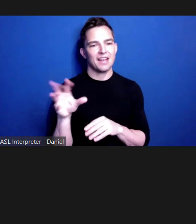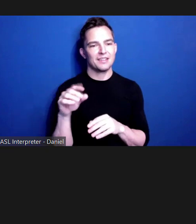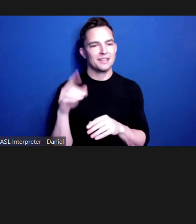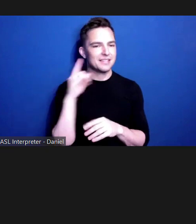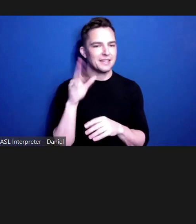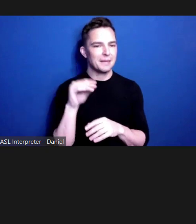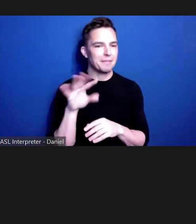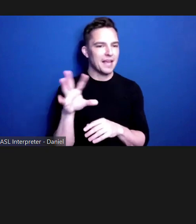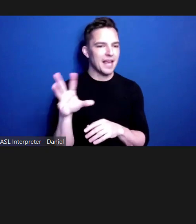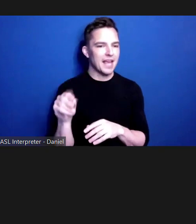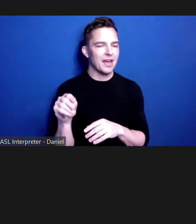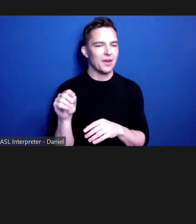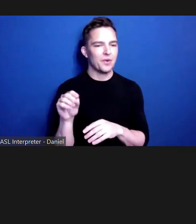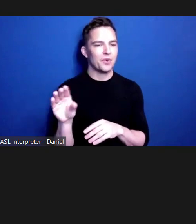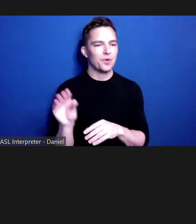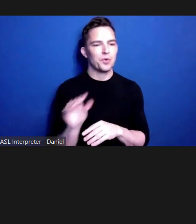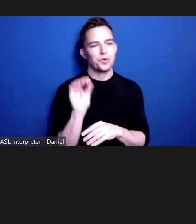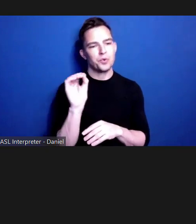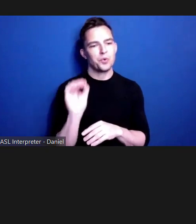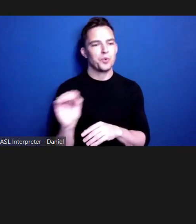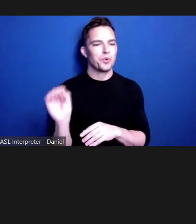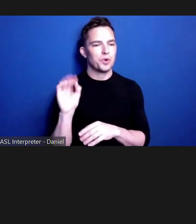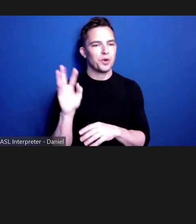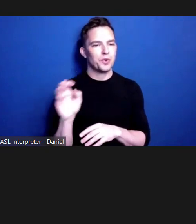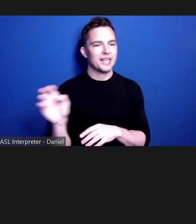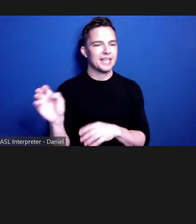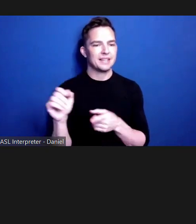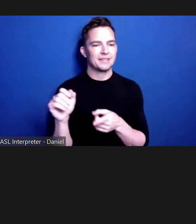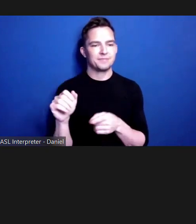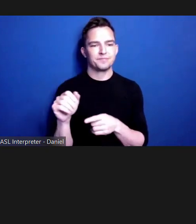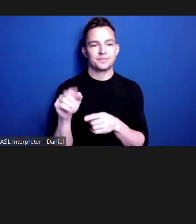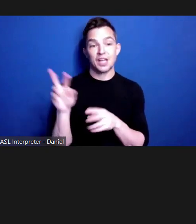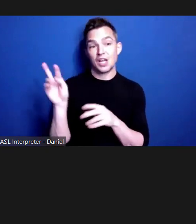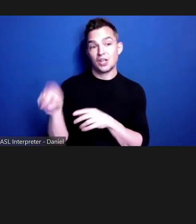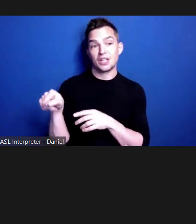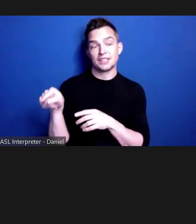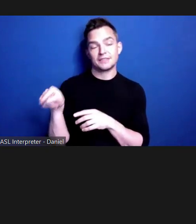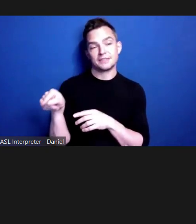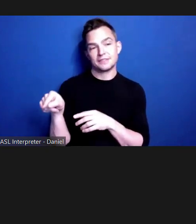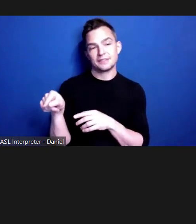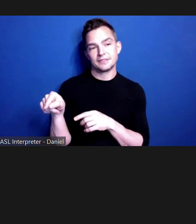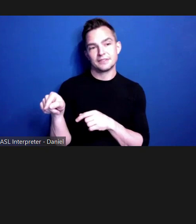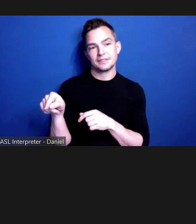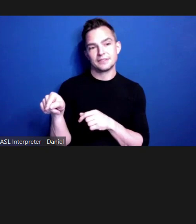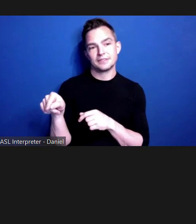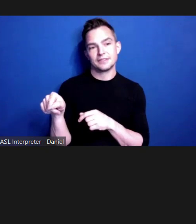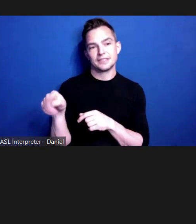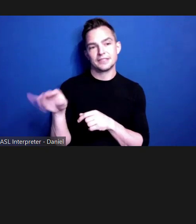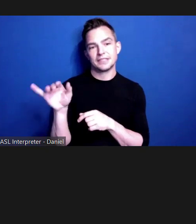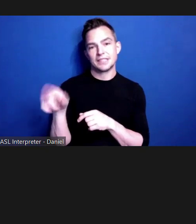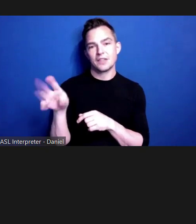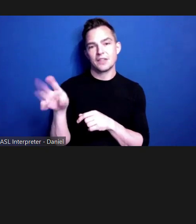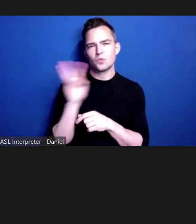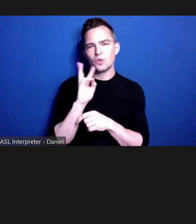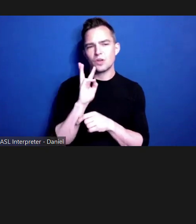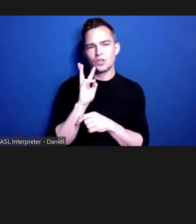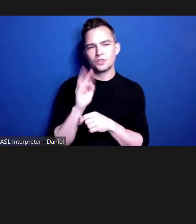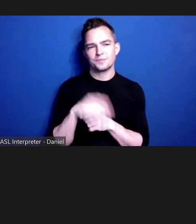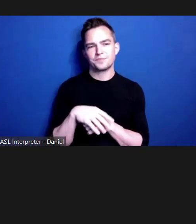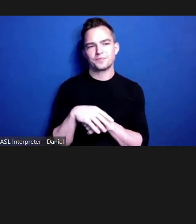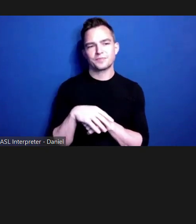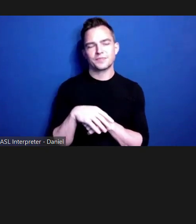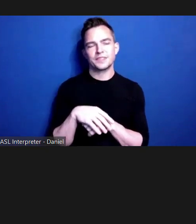I'm skating. So deep. Look, this is the water. She's skating on the